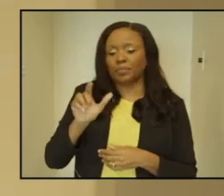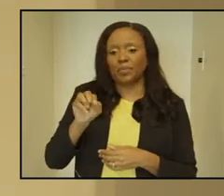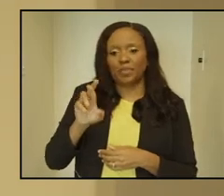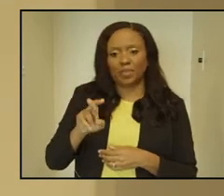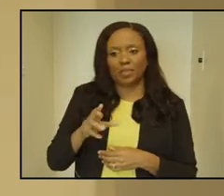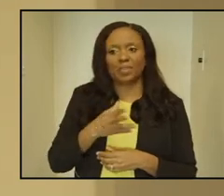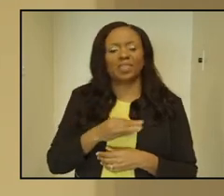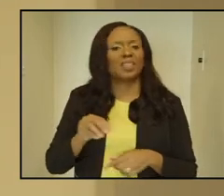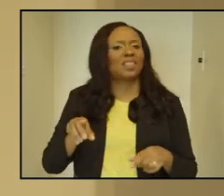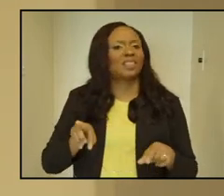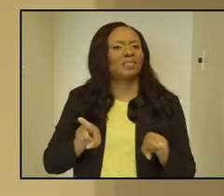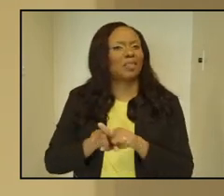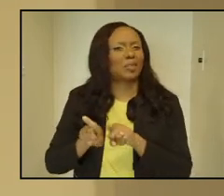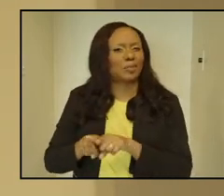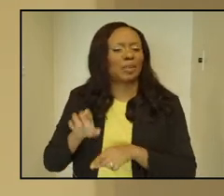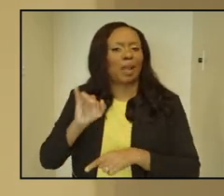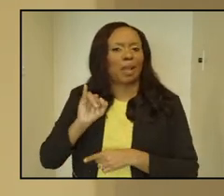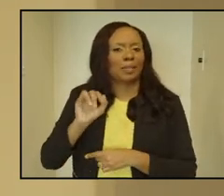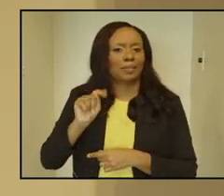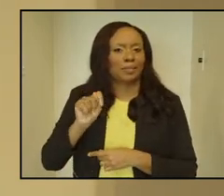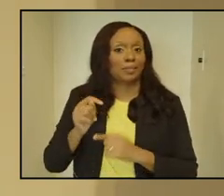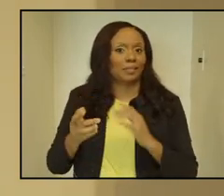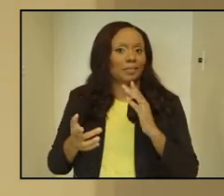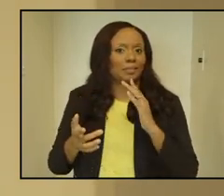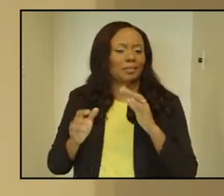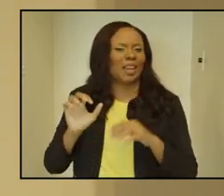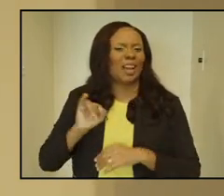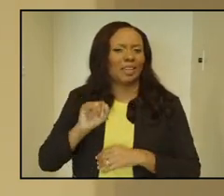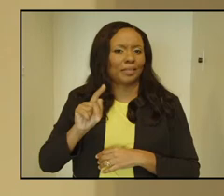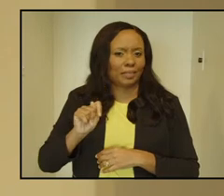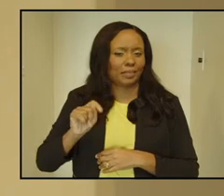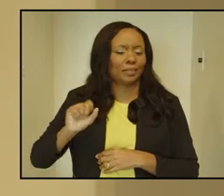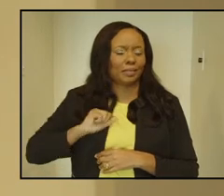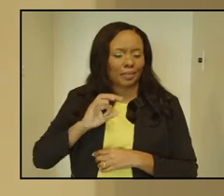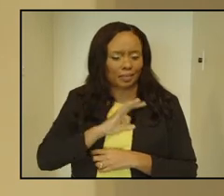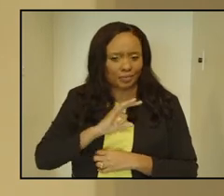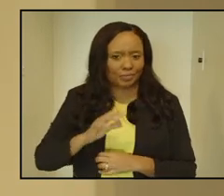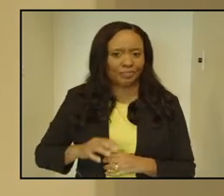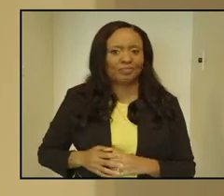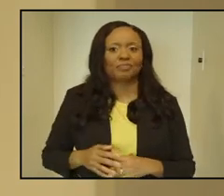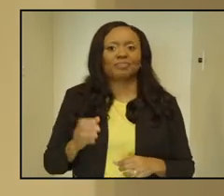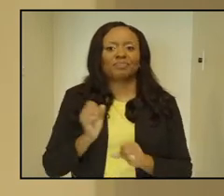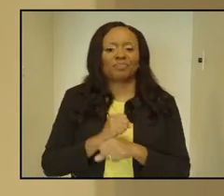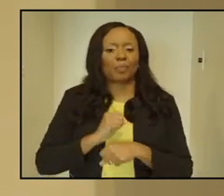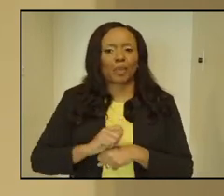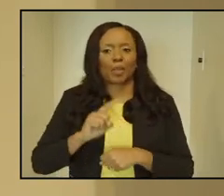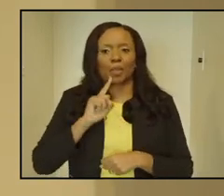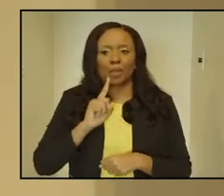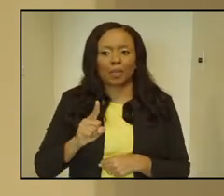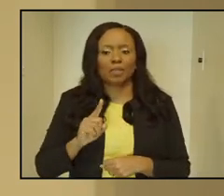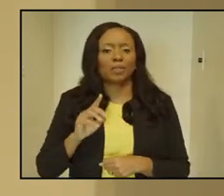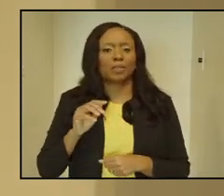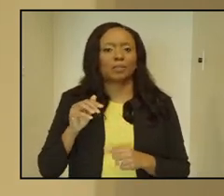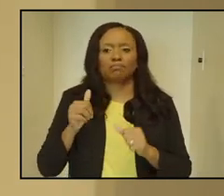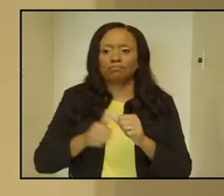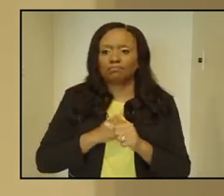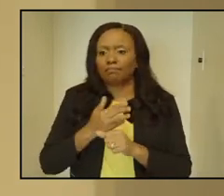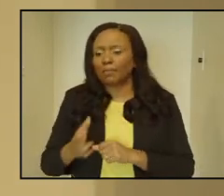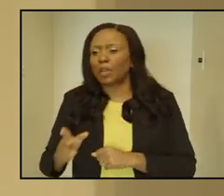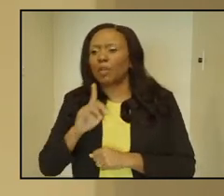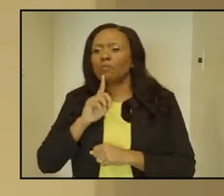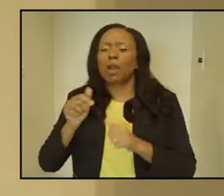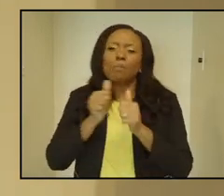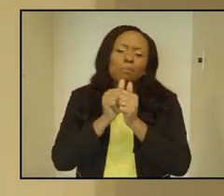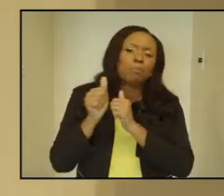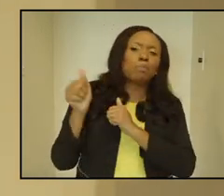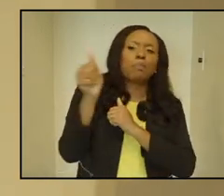behind the scenes ensured that this event met, if not surpassed, the excellent